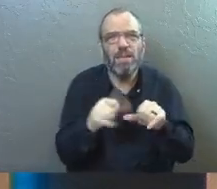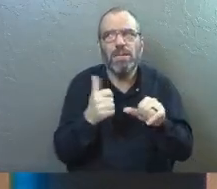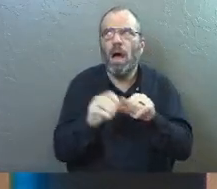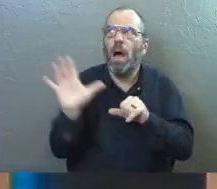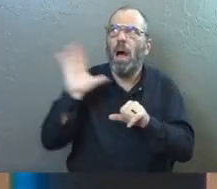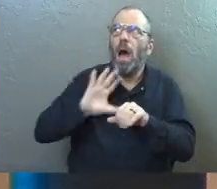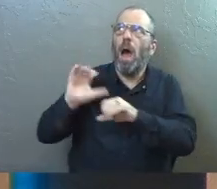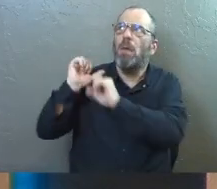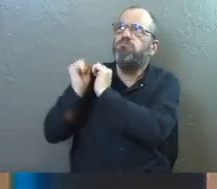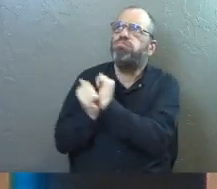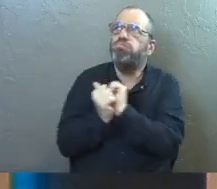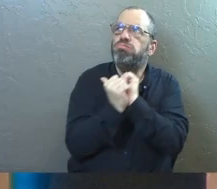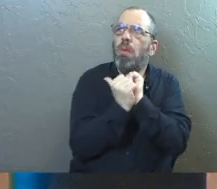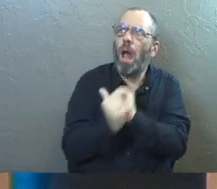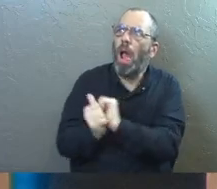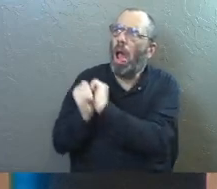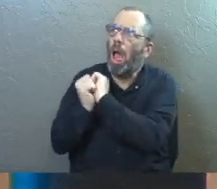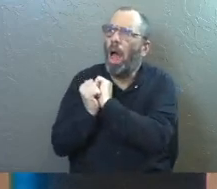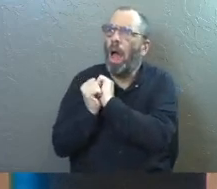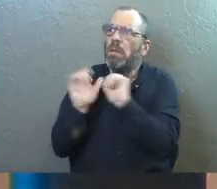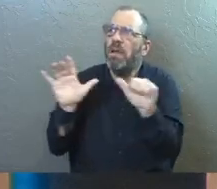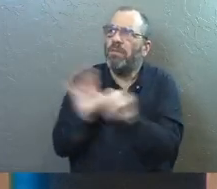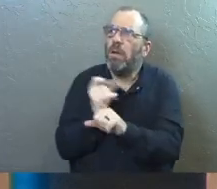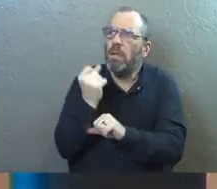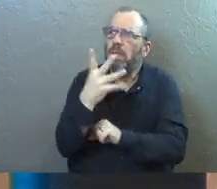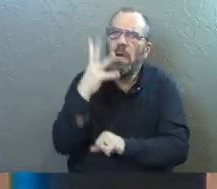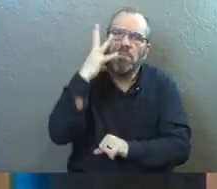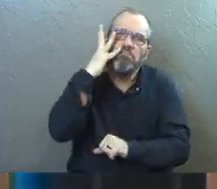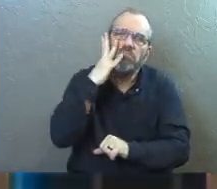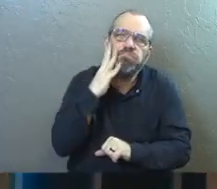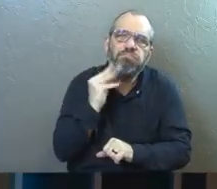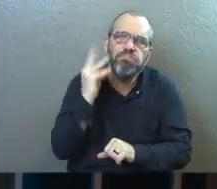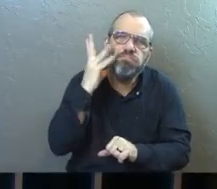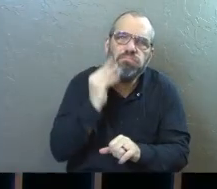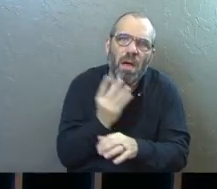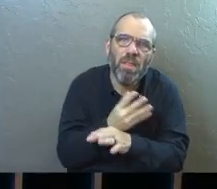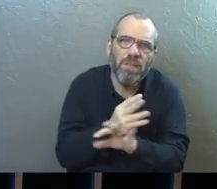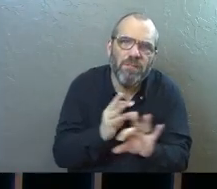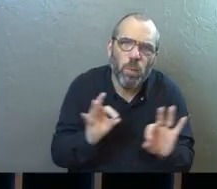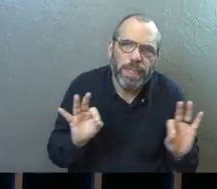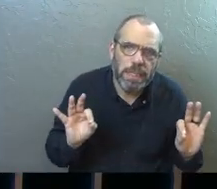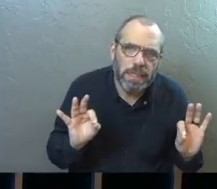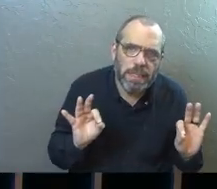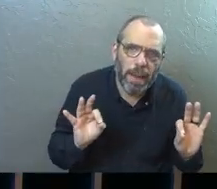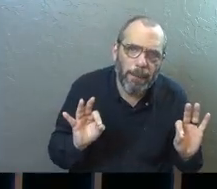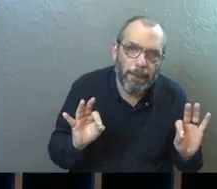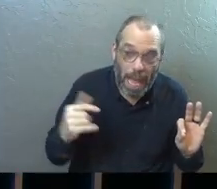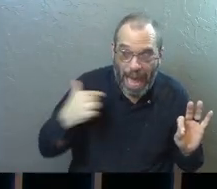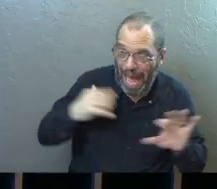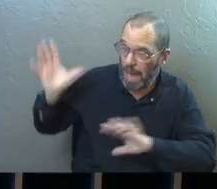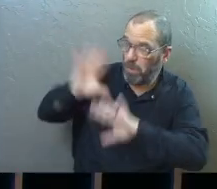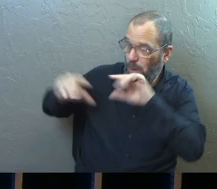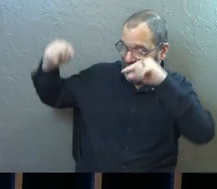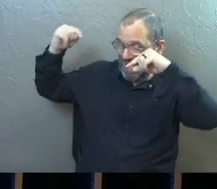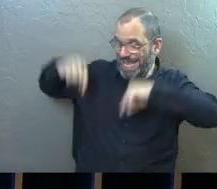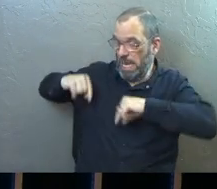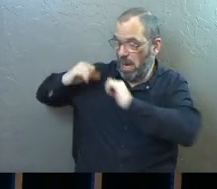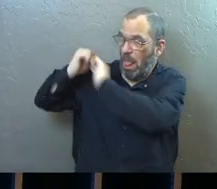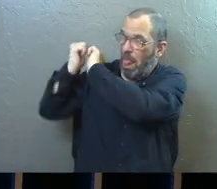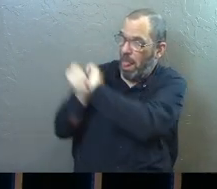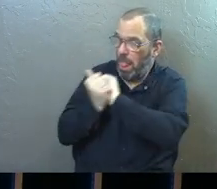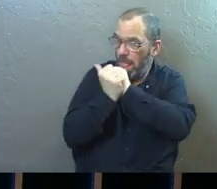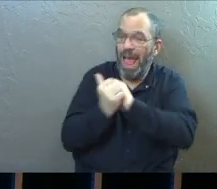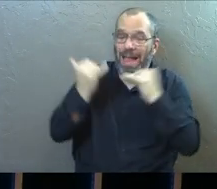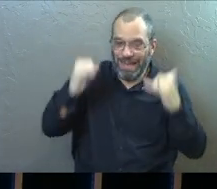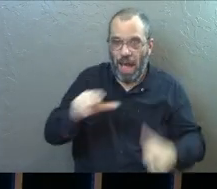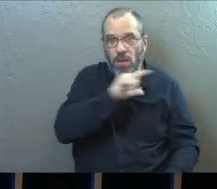the bondage, the chains that we were in, to truly understand and experience the freedom that's been given to us. I was once here, and